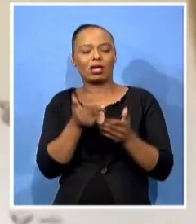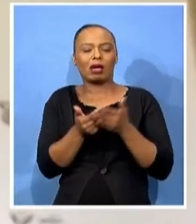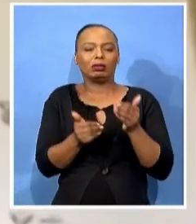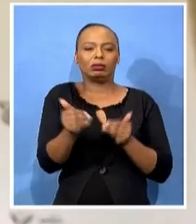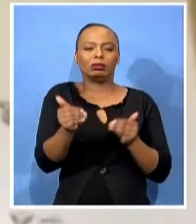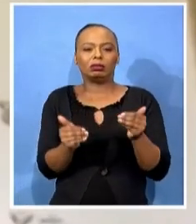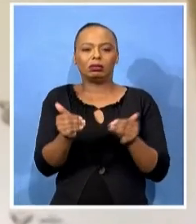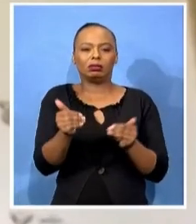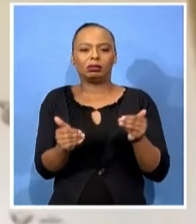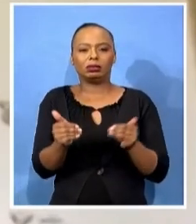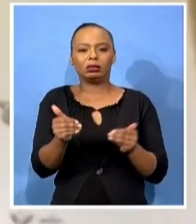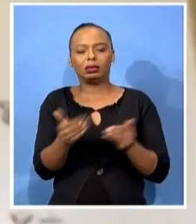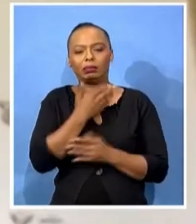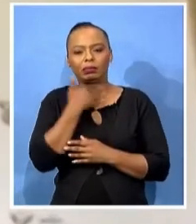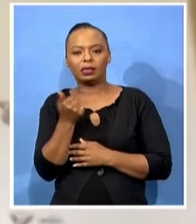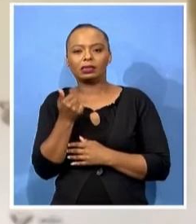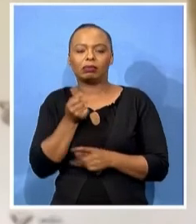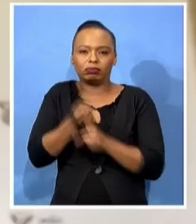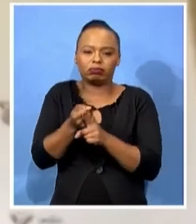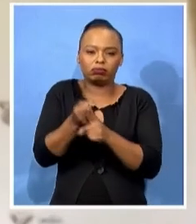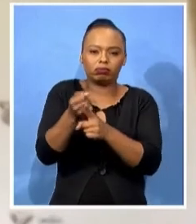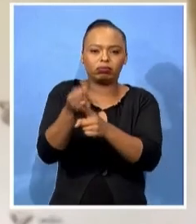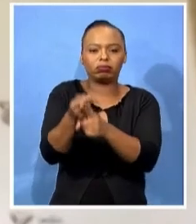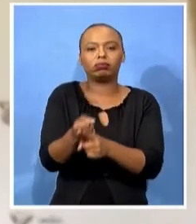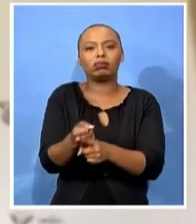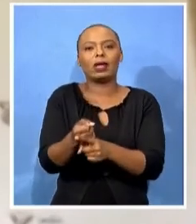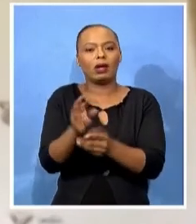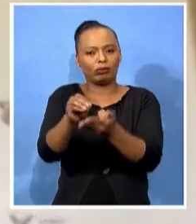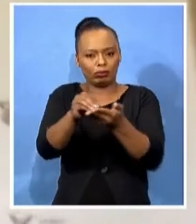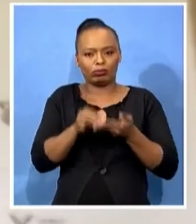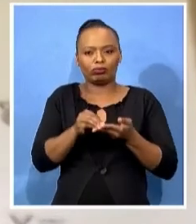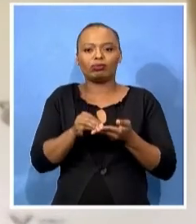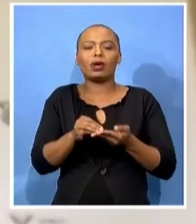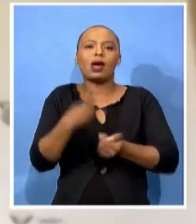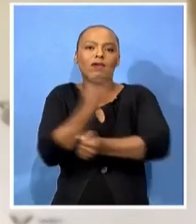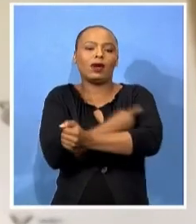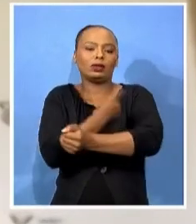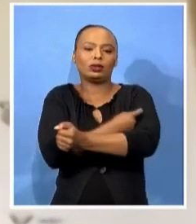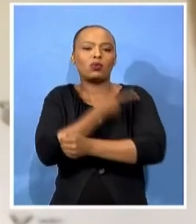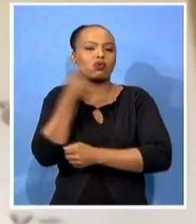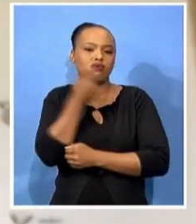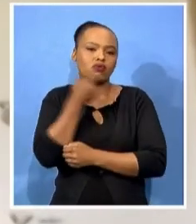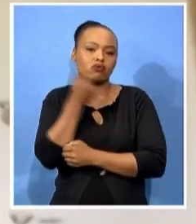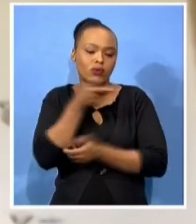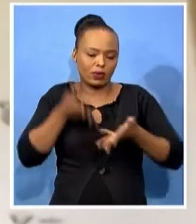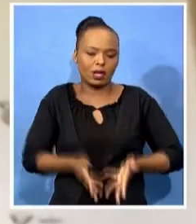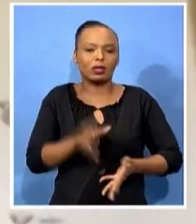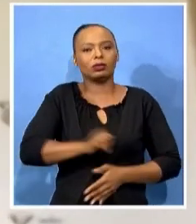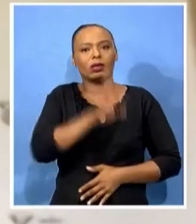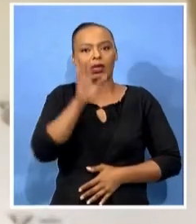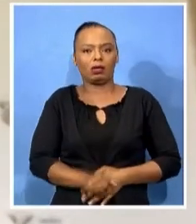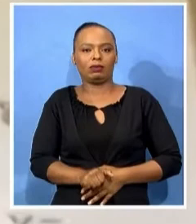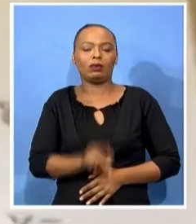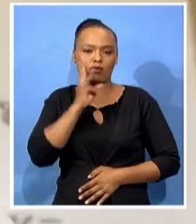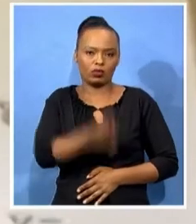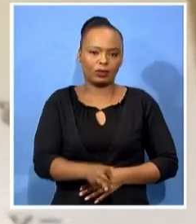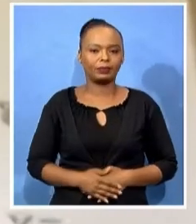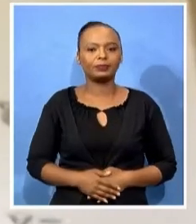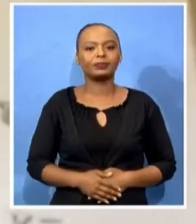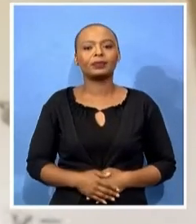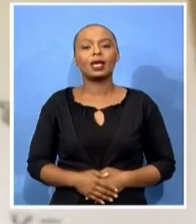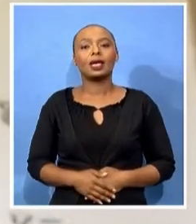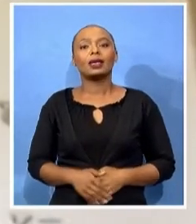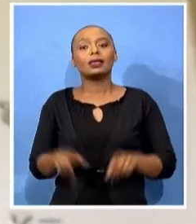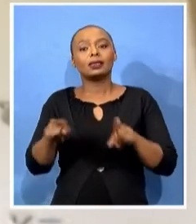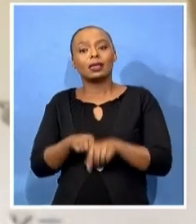bring the vaccines as quickly as possible into South Africa. By the time we start the vaccination program,